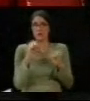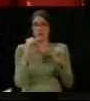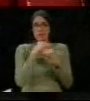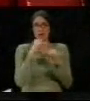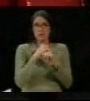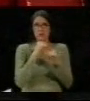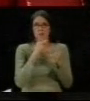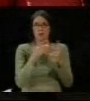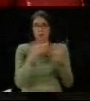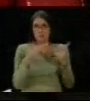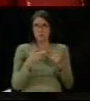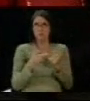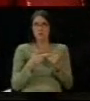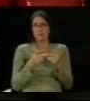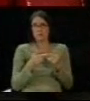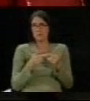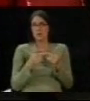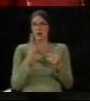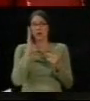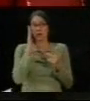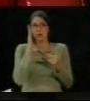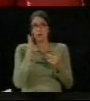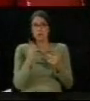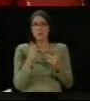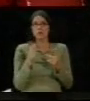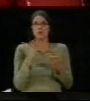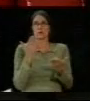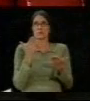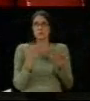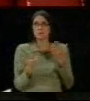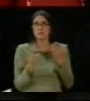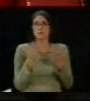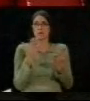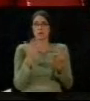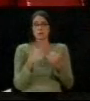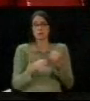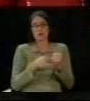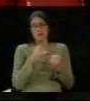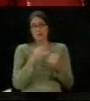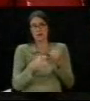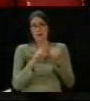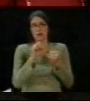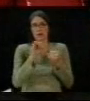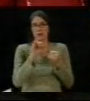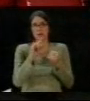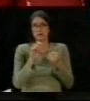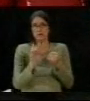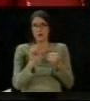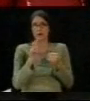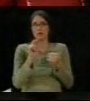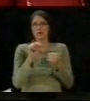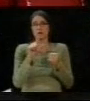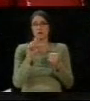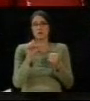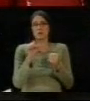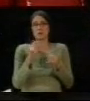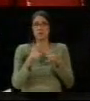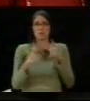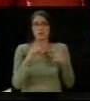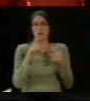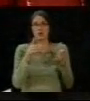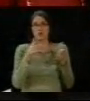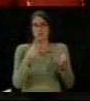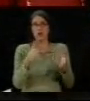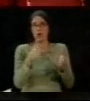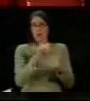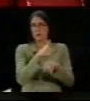location that will likely be the last site, unless a major road is ever built somewhere that